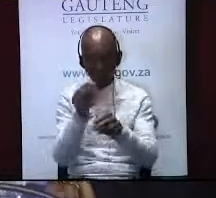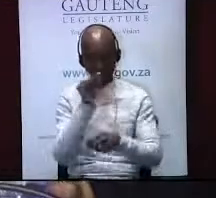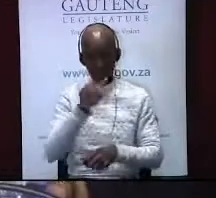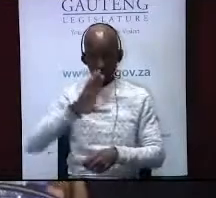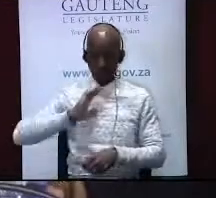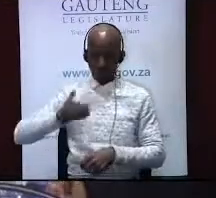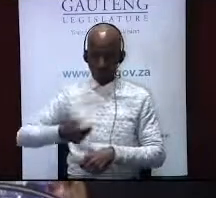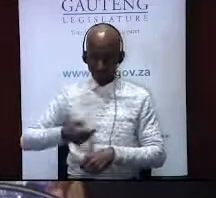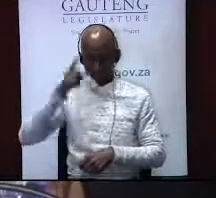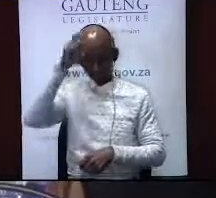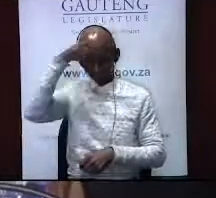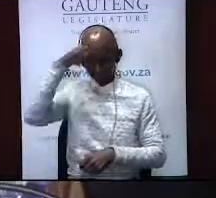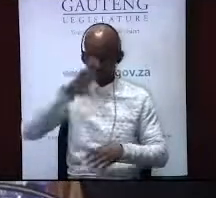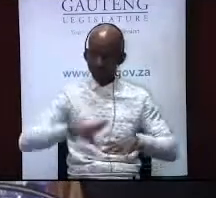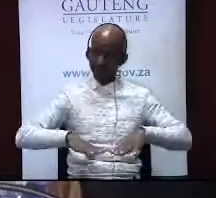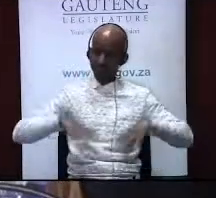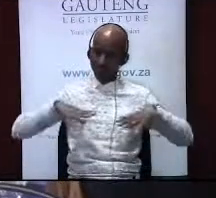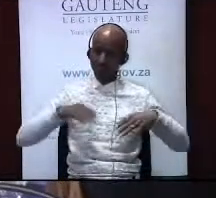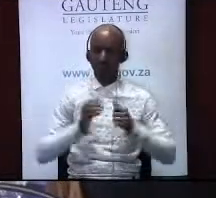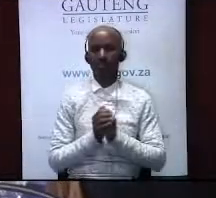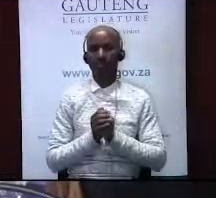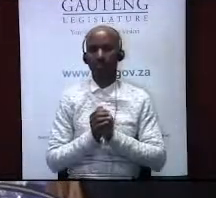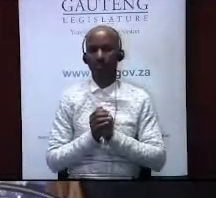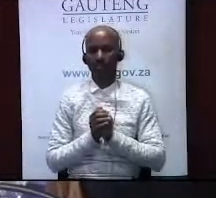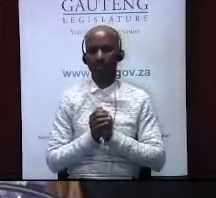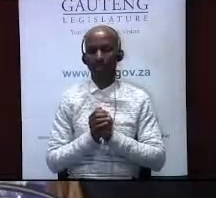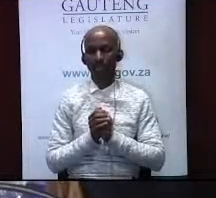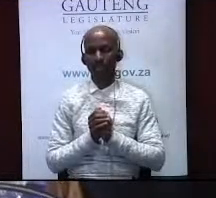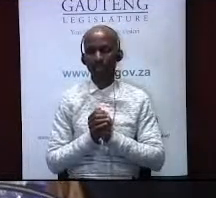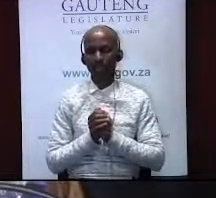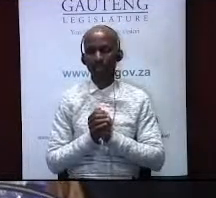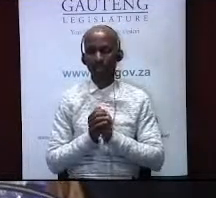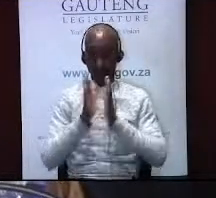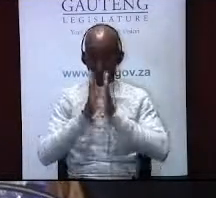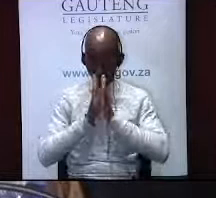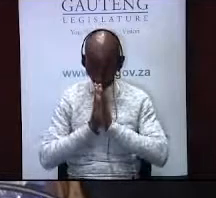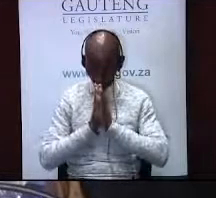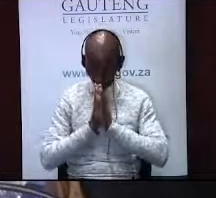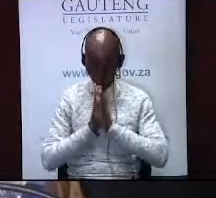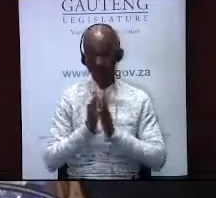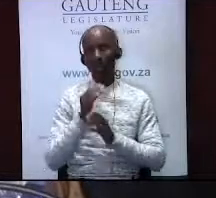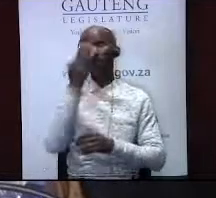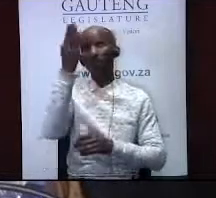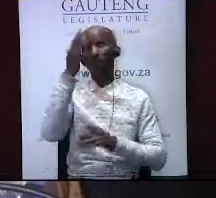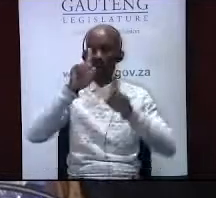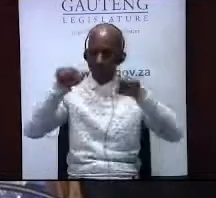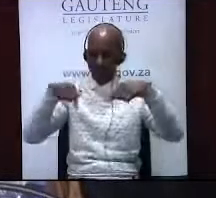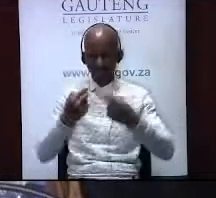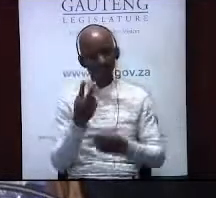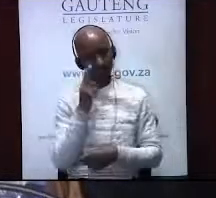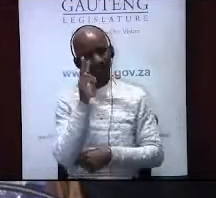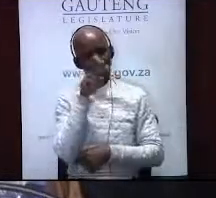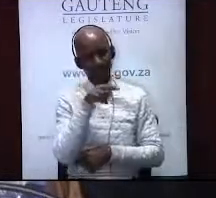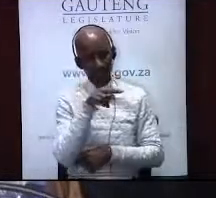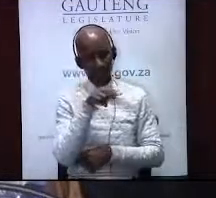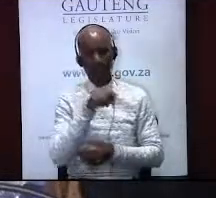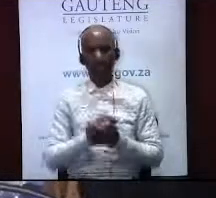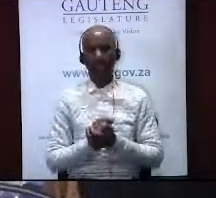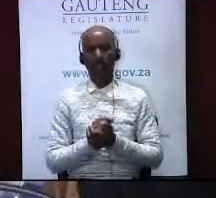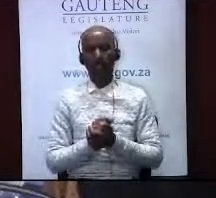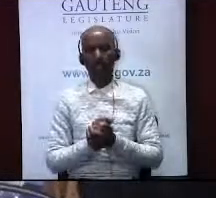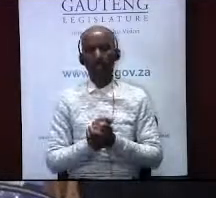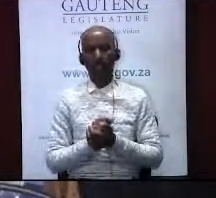These women were dignified. The church of God cannot be seen to